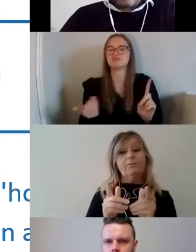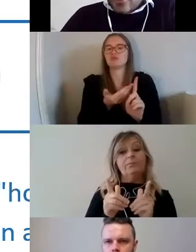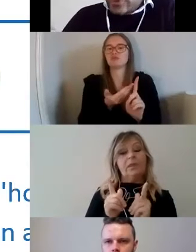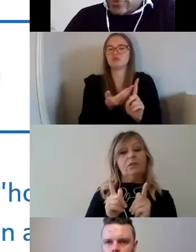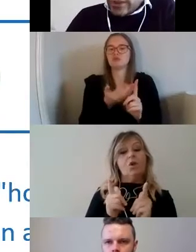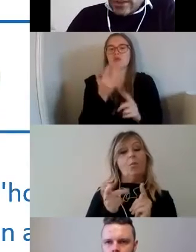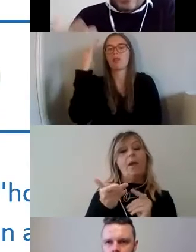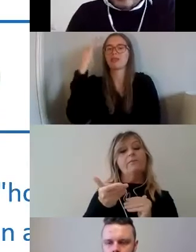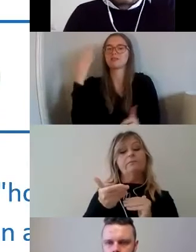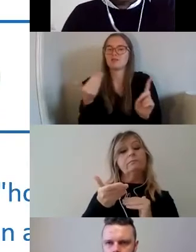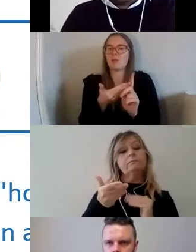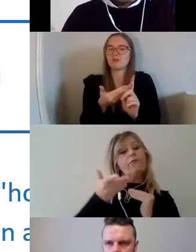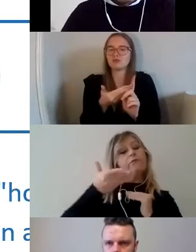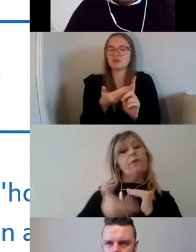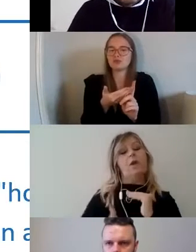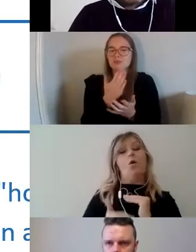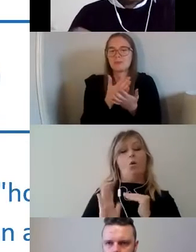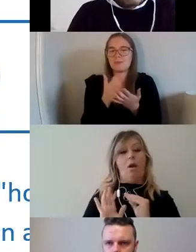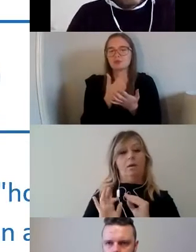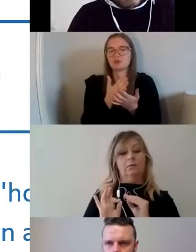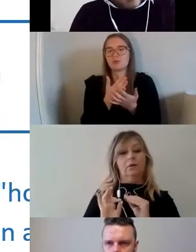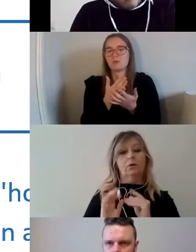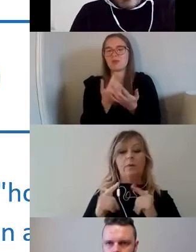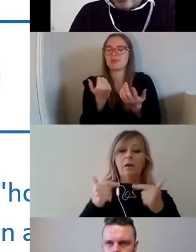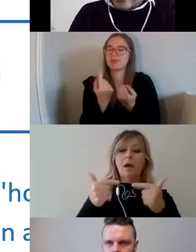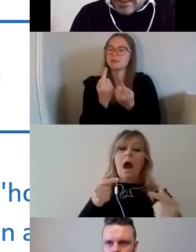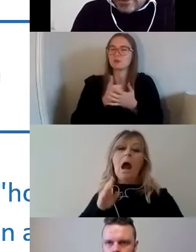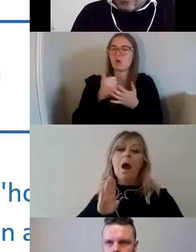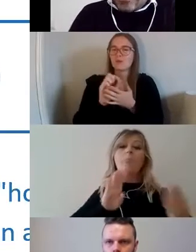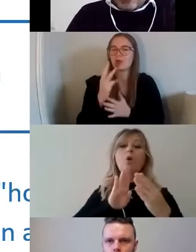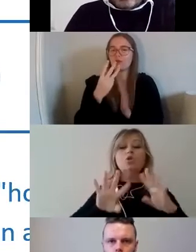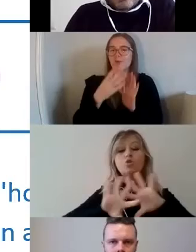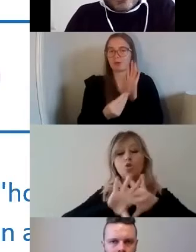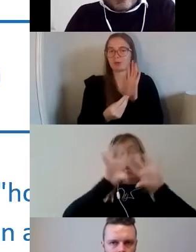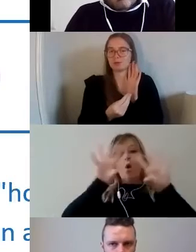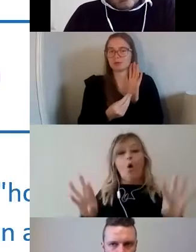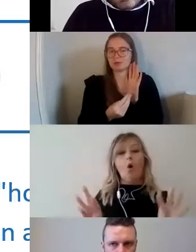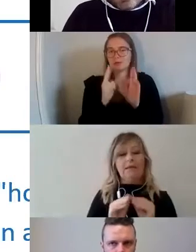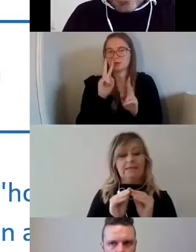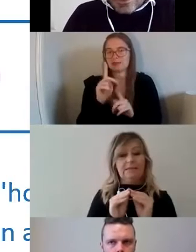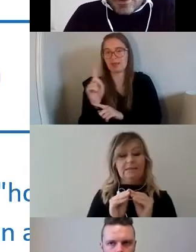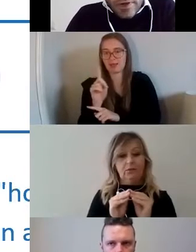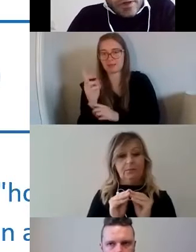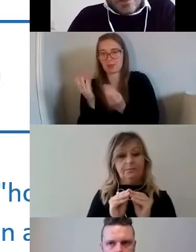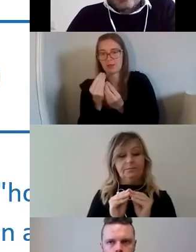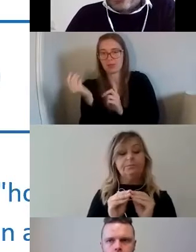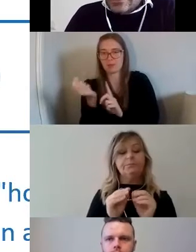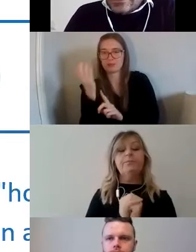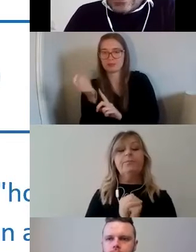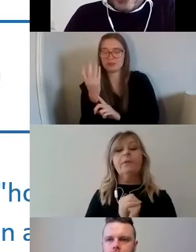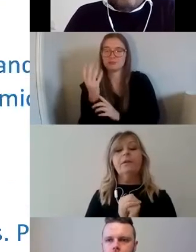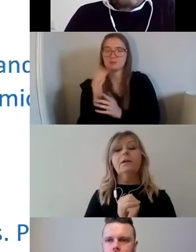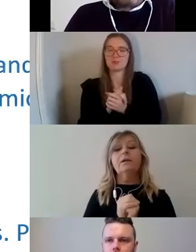holistic approach. That is actually the things that is common in the three models, and you will see it even later with the presentation of our colleague.